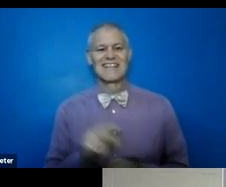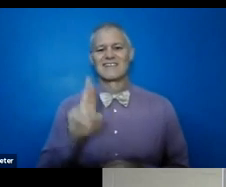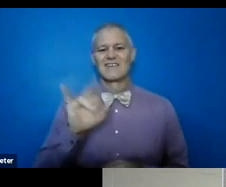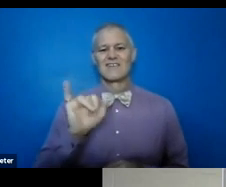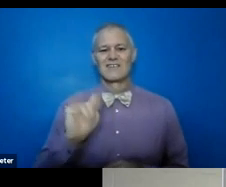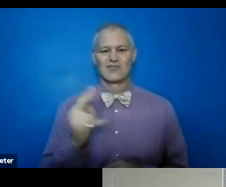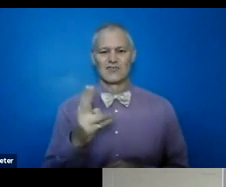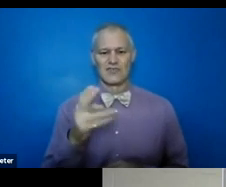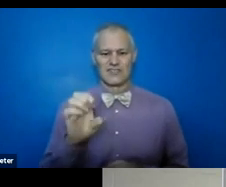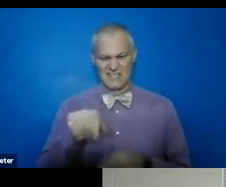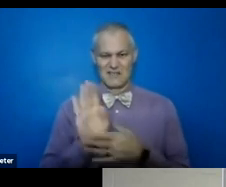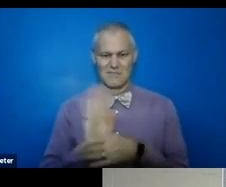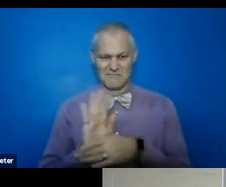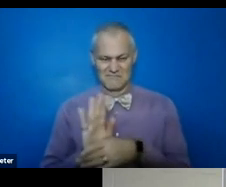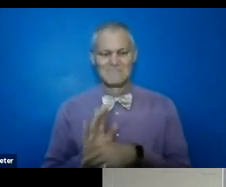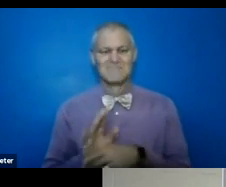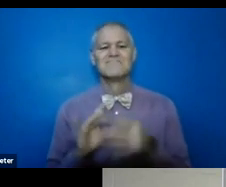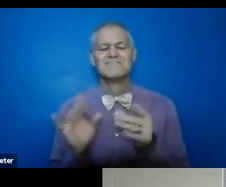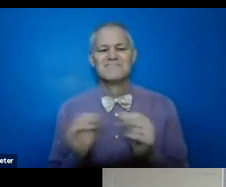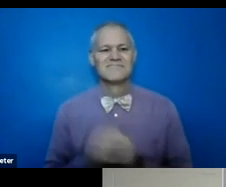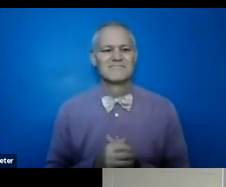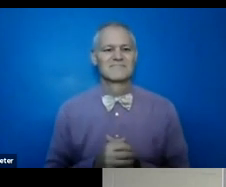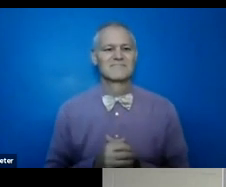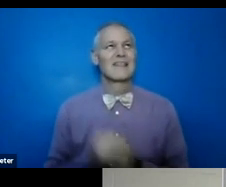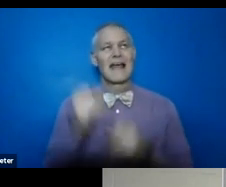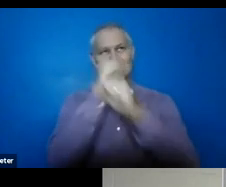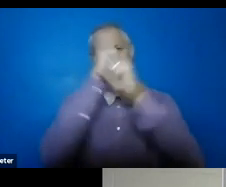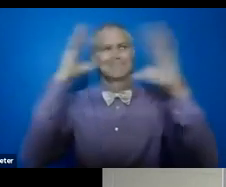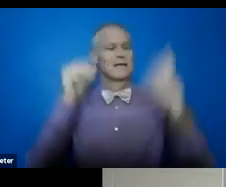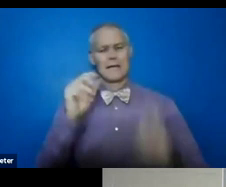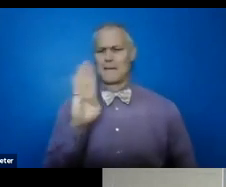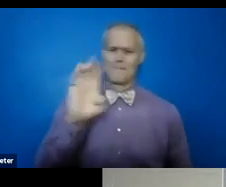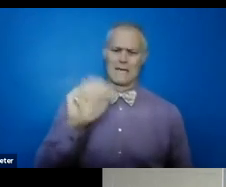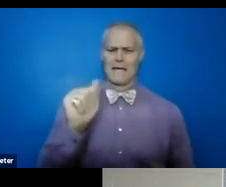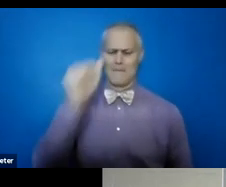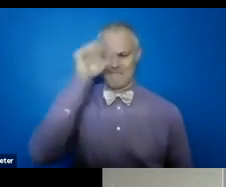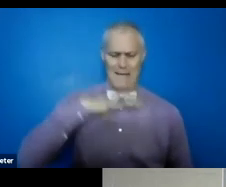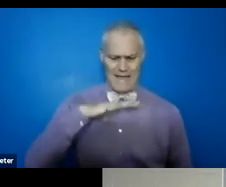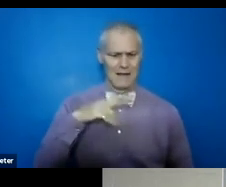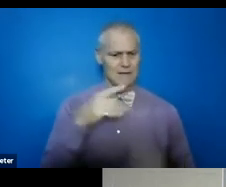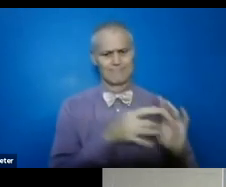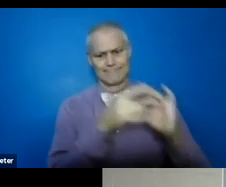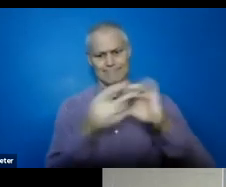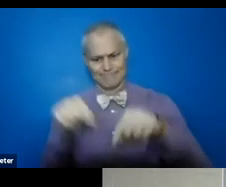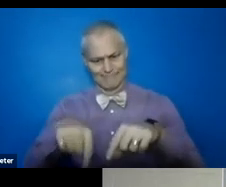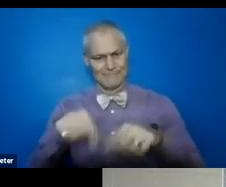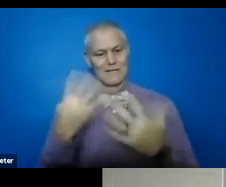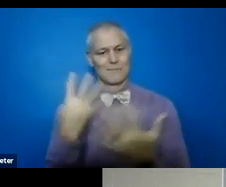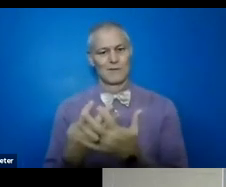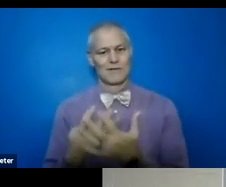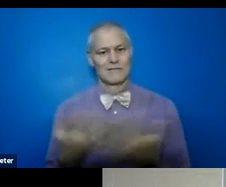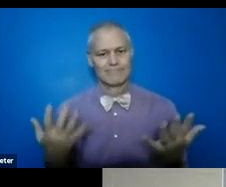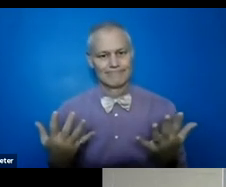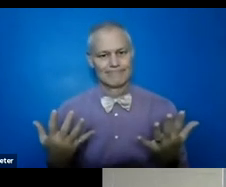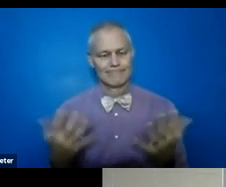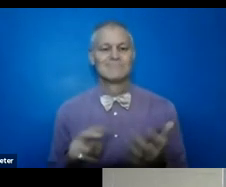film working through. He was saying that the idea be a man is what led me to be in prison. And so what that